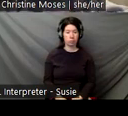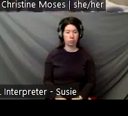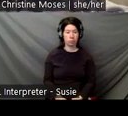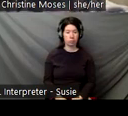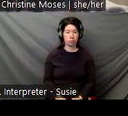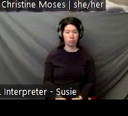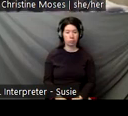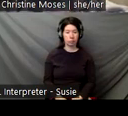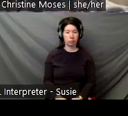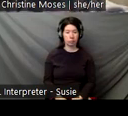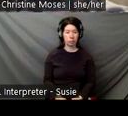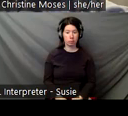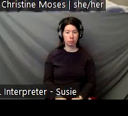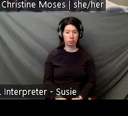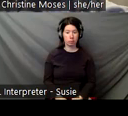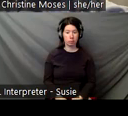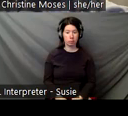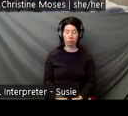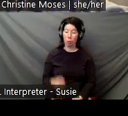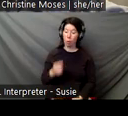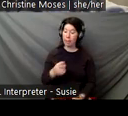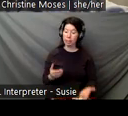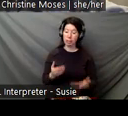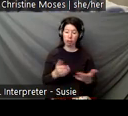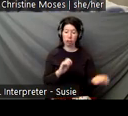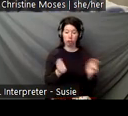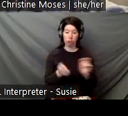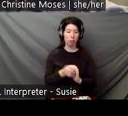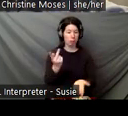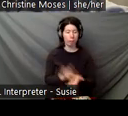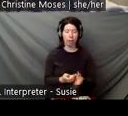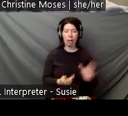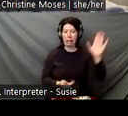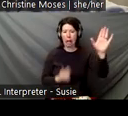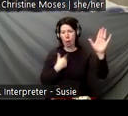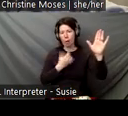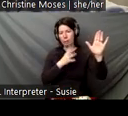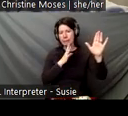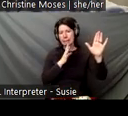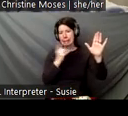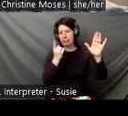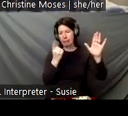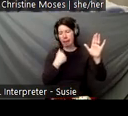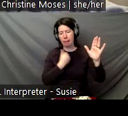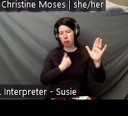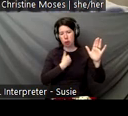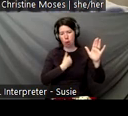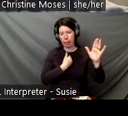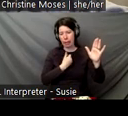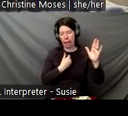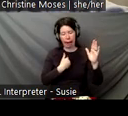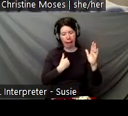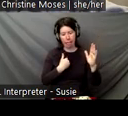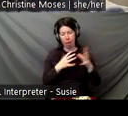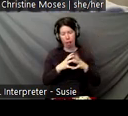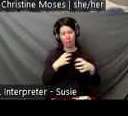So this suggested change is approved. Can I say something? I'm so sorry. I'm having a